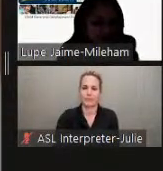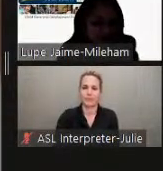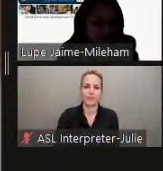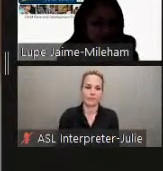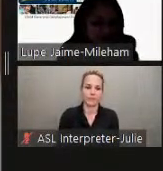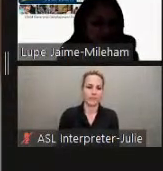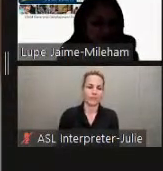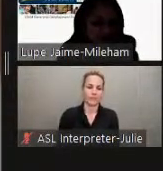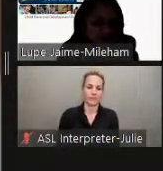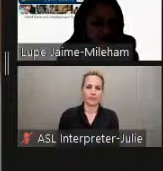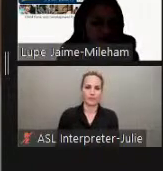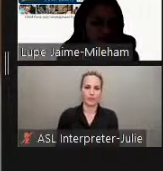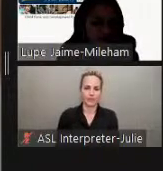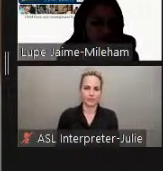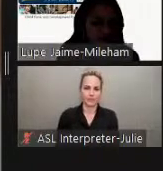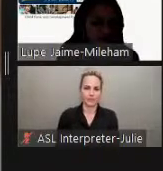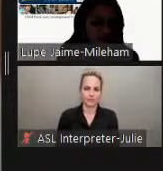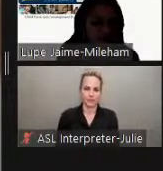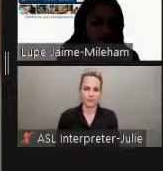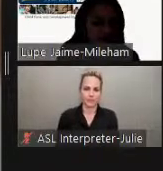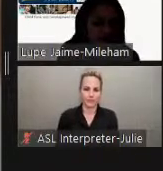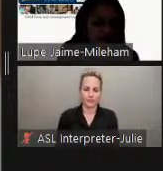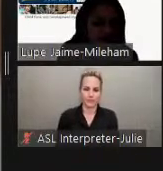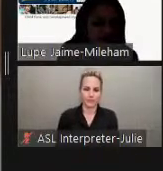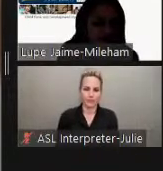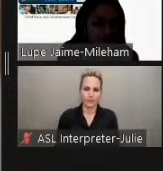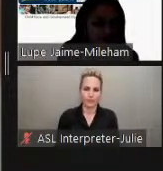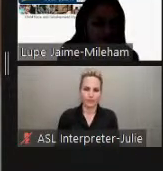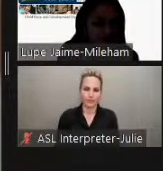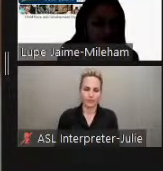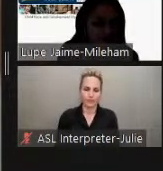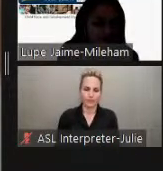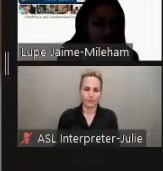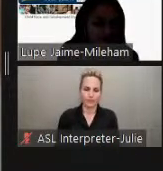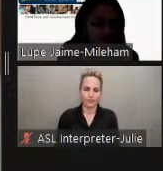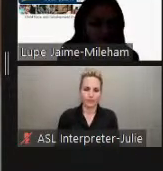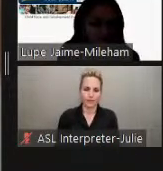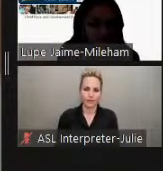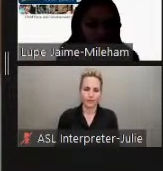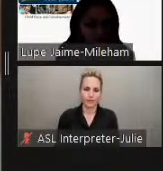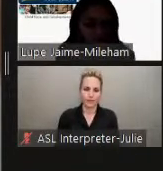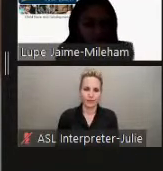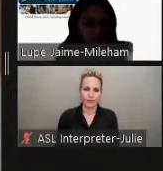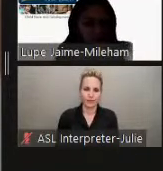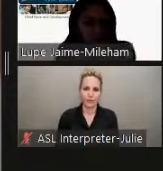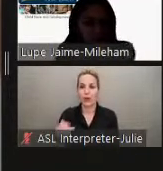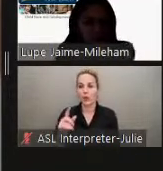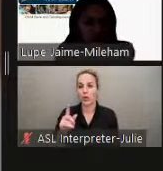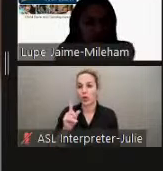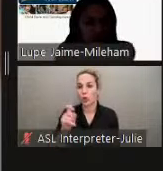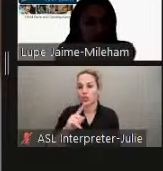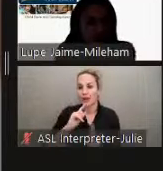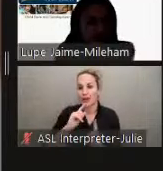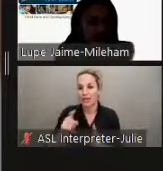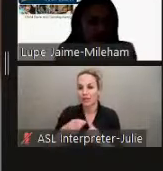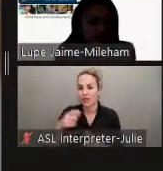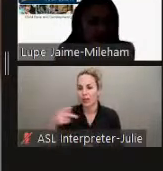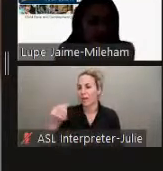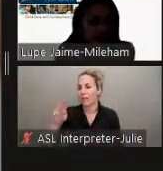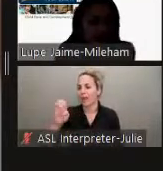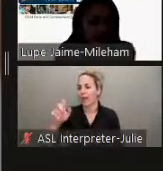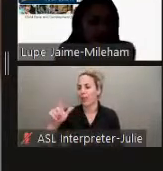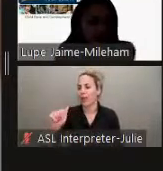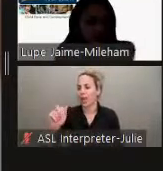Okay, let's try to get question answered from Pamela